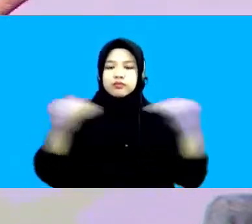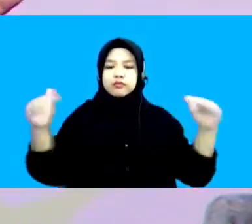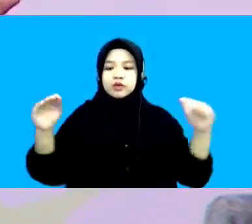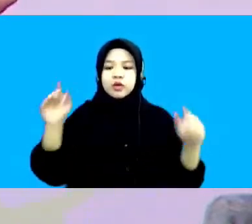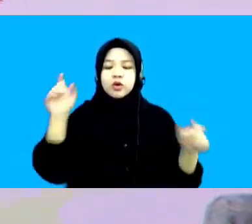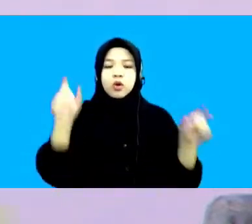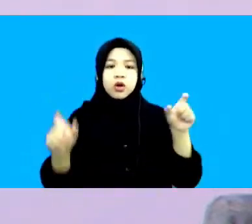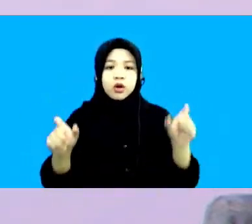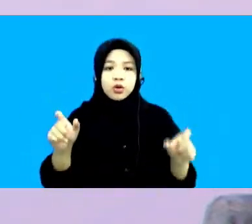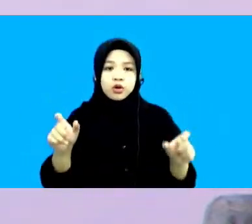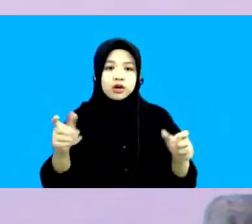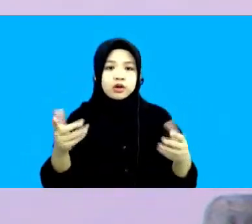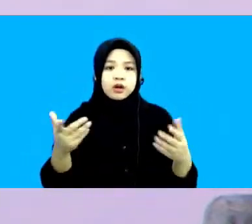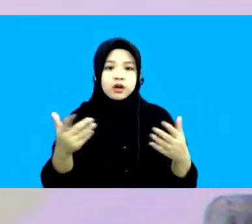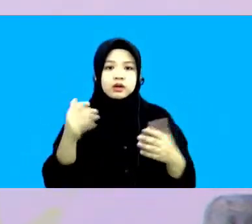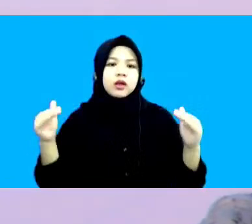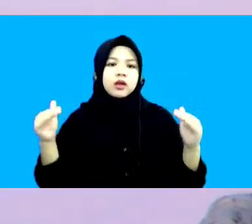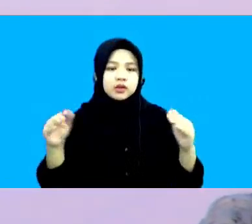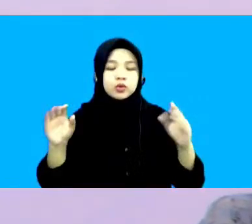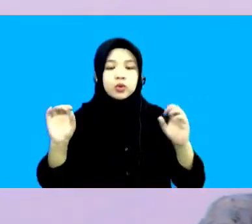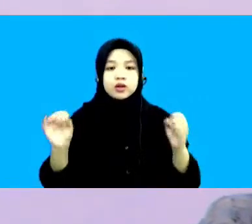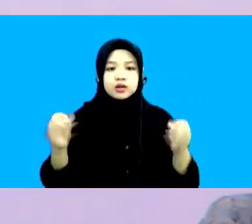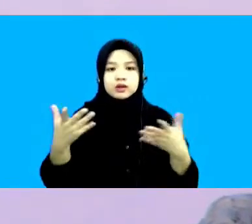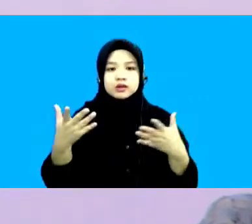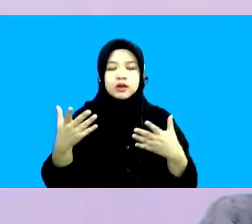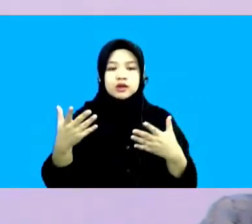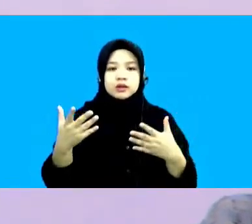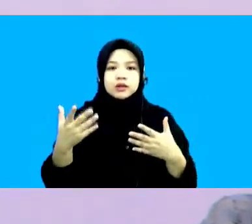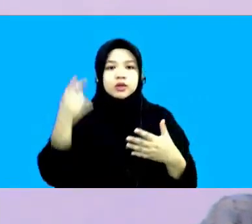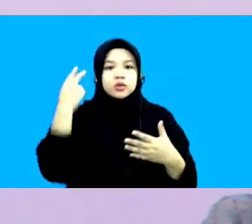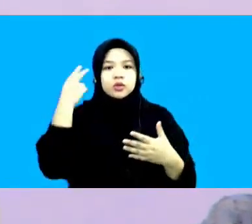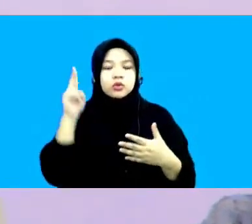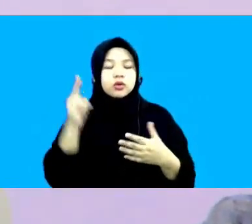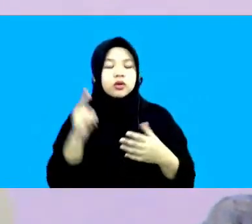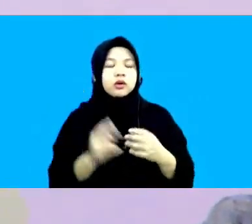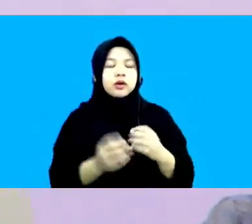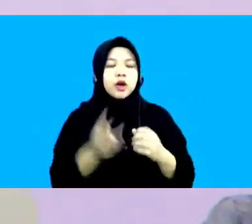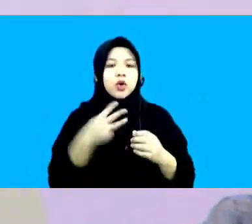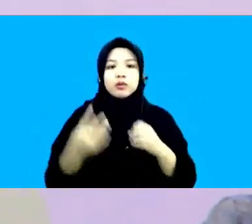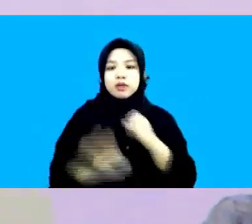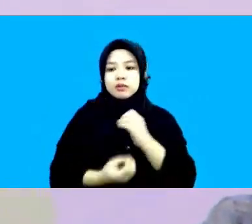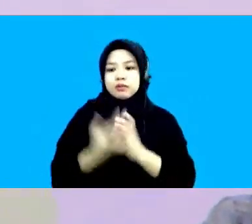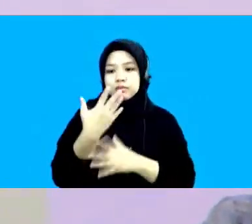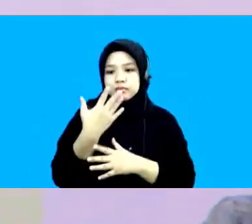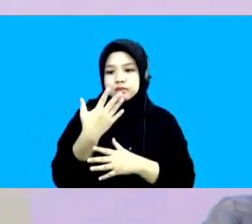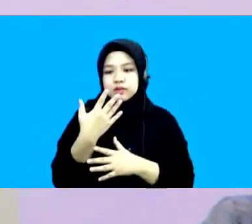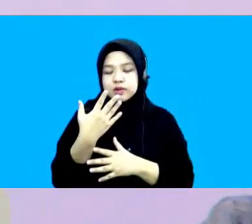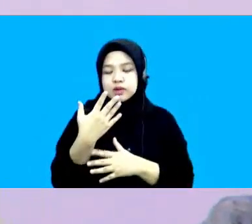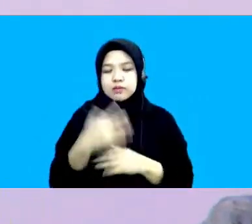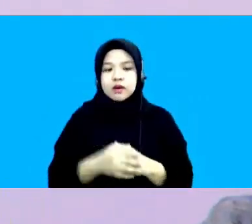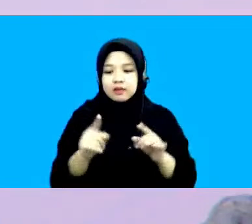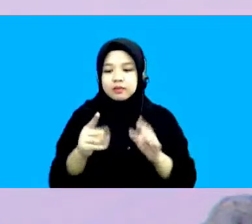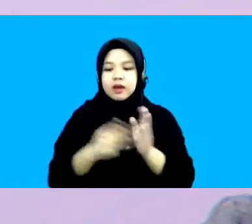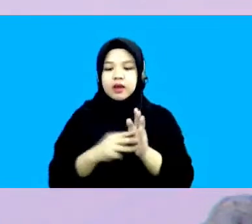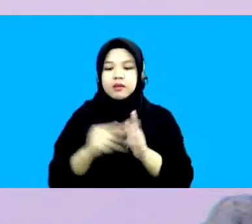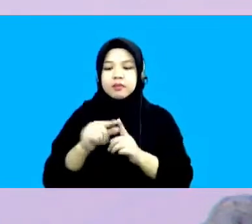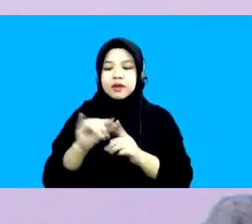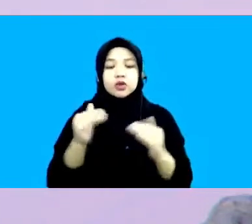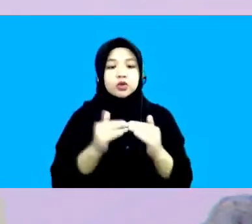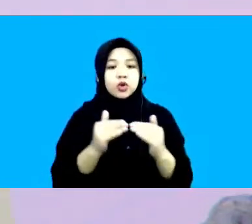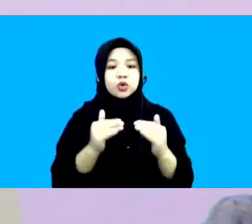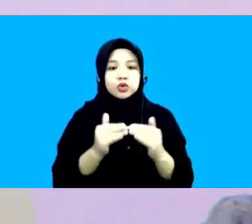Foster mentioned, then basically the country or the economy still in the good condition, despite